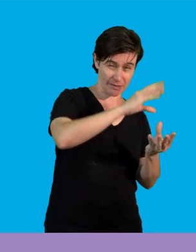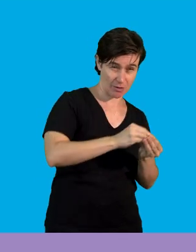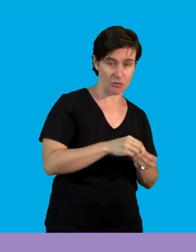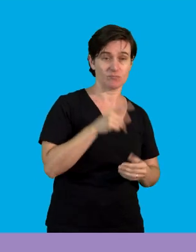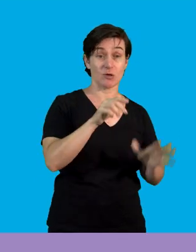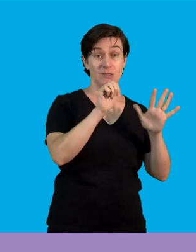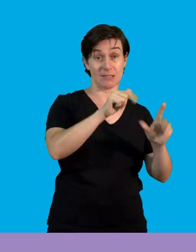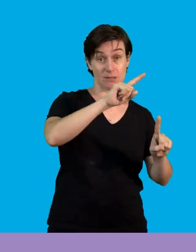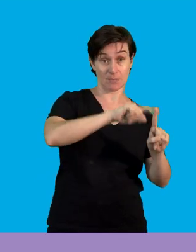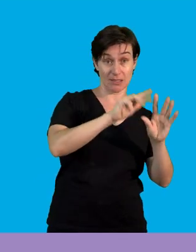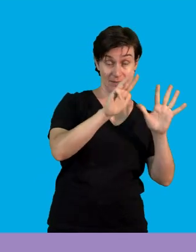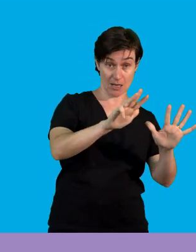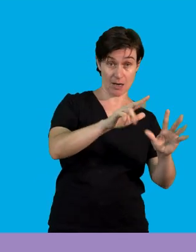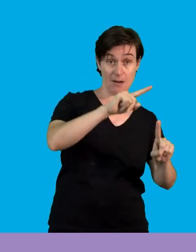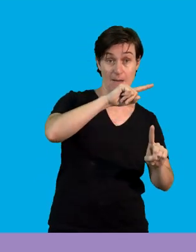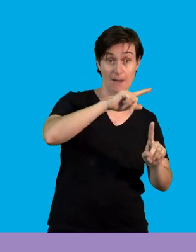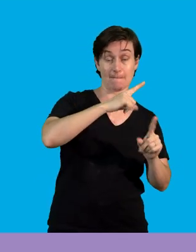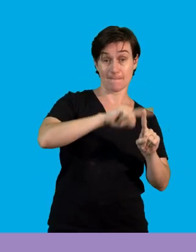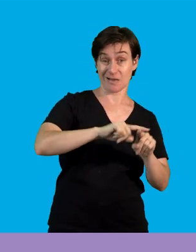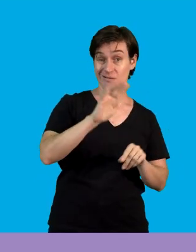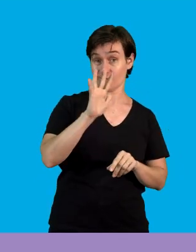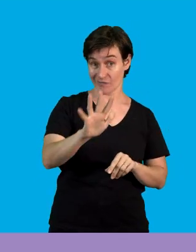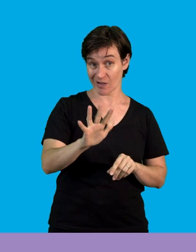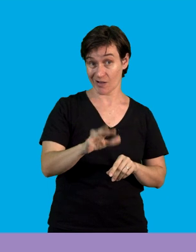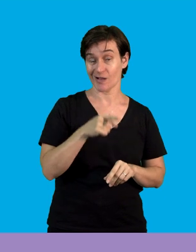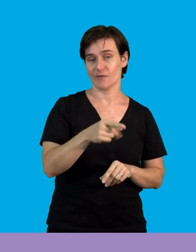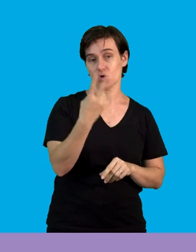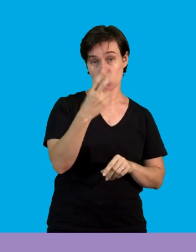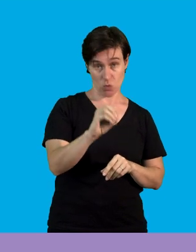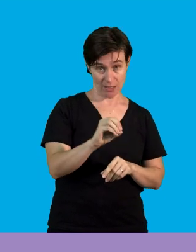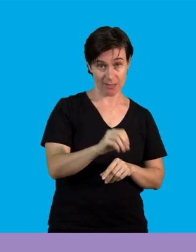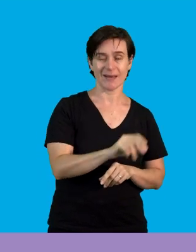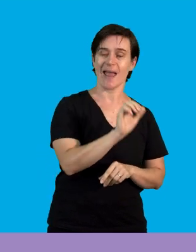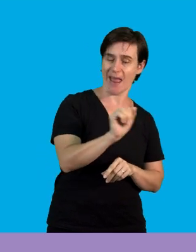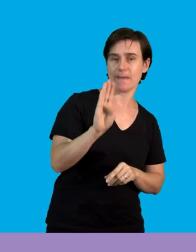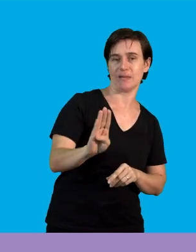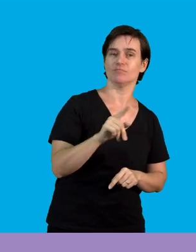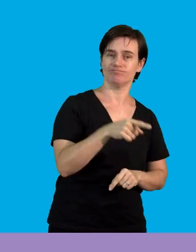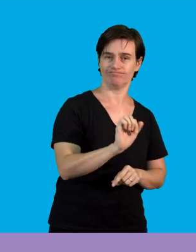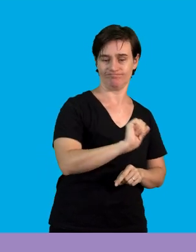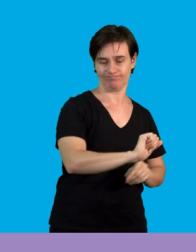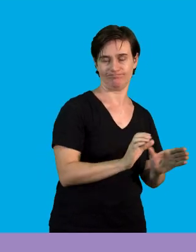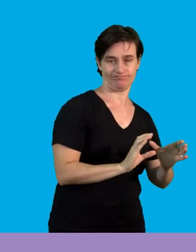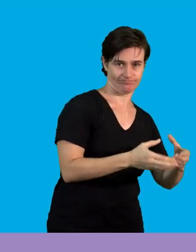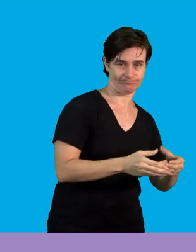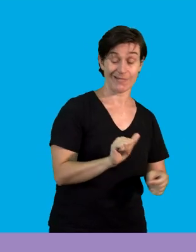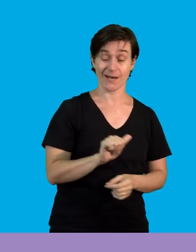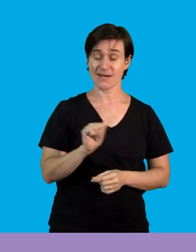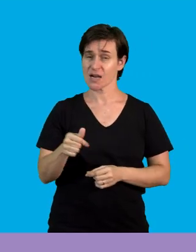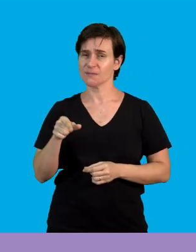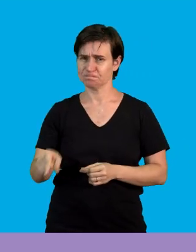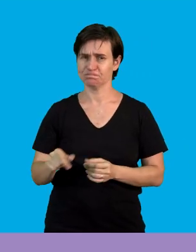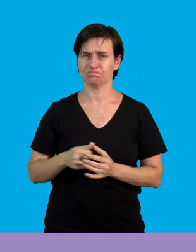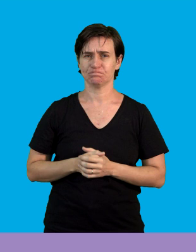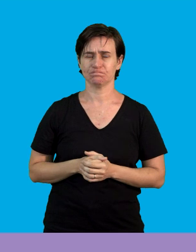plus 9, which is 15, and 15 plus 5 is 20 AB. Then I move to the